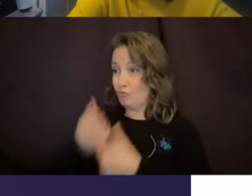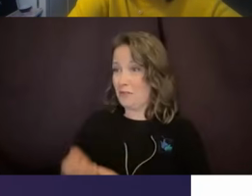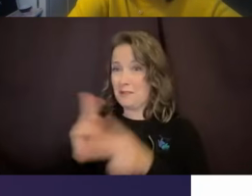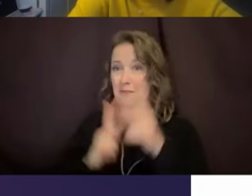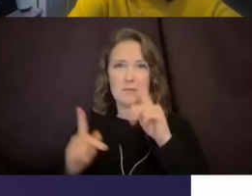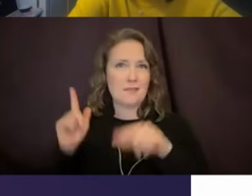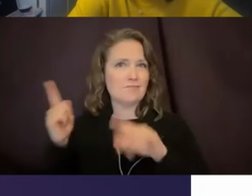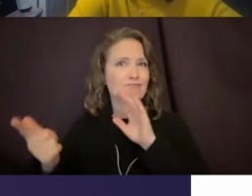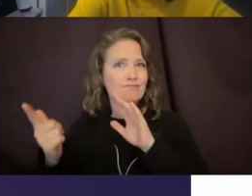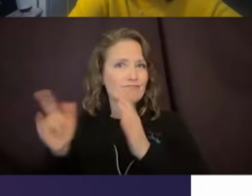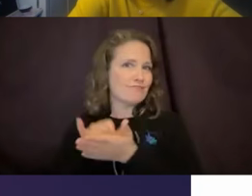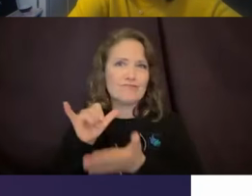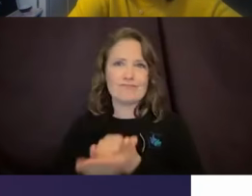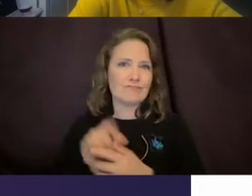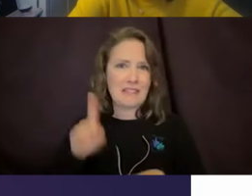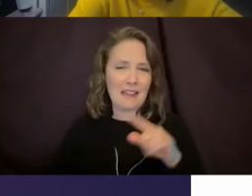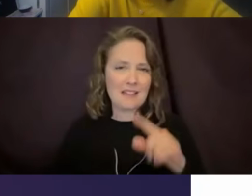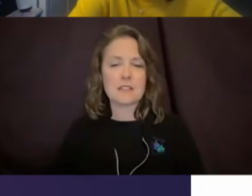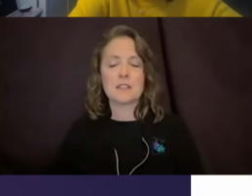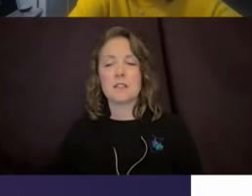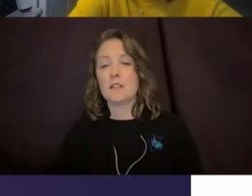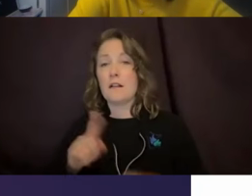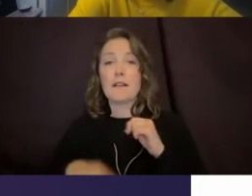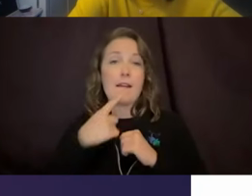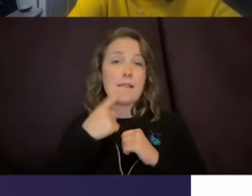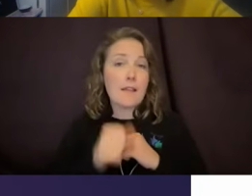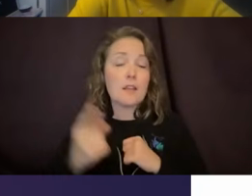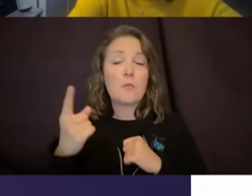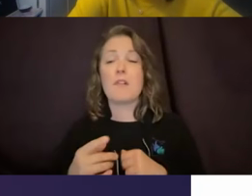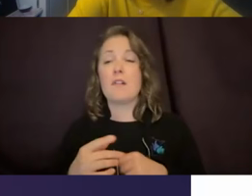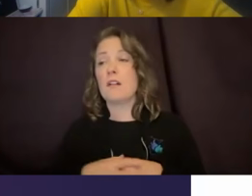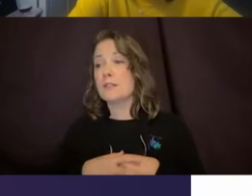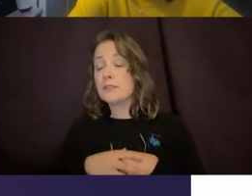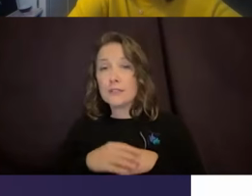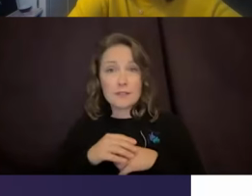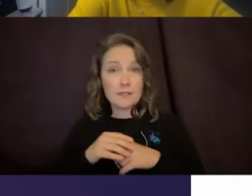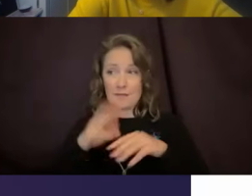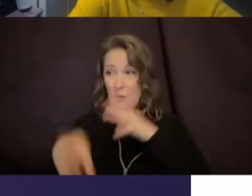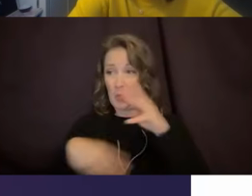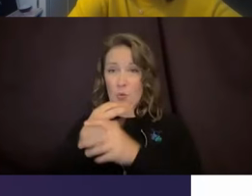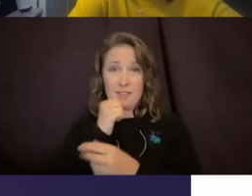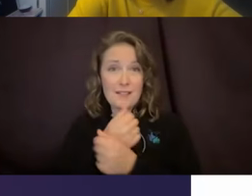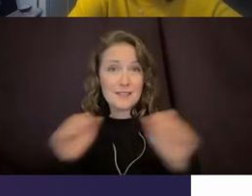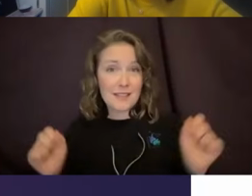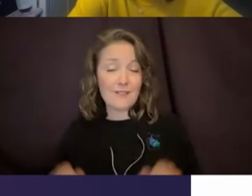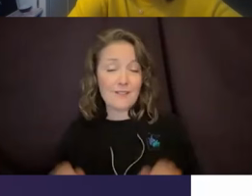mean anything, they can't tell anyone, the world is unsafe, they have to protect the parents.